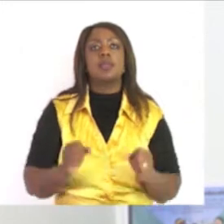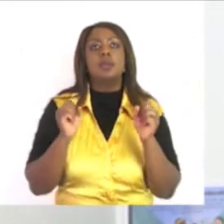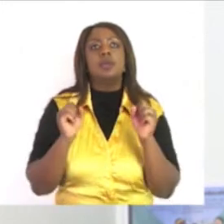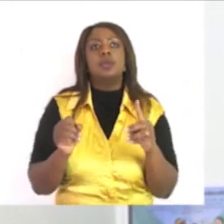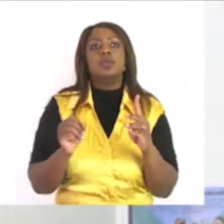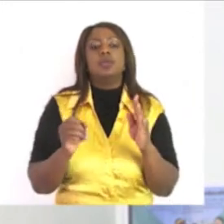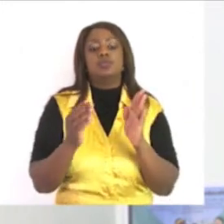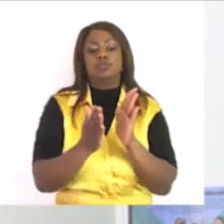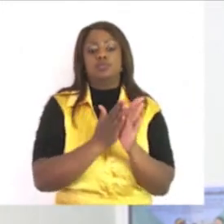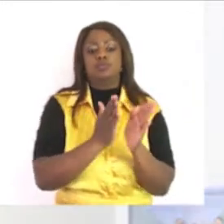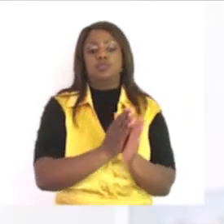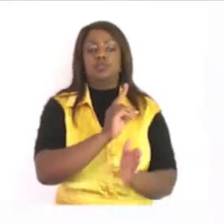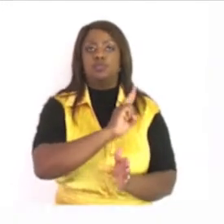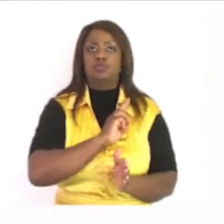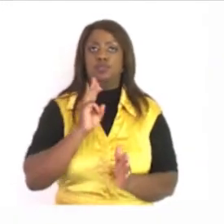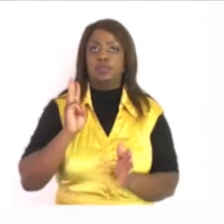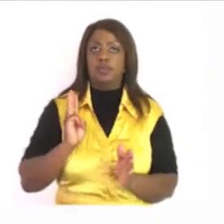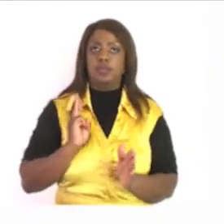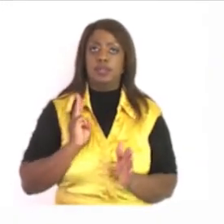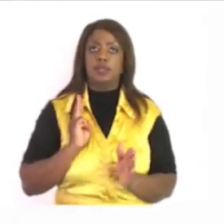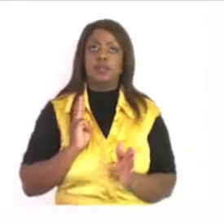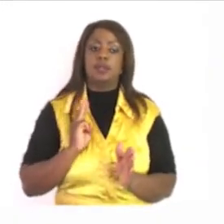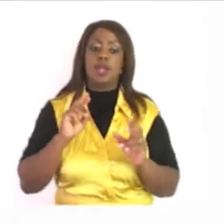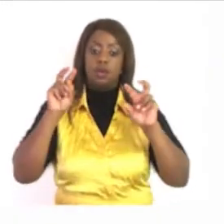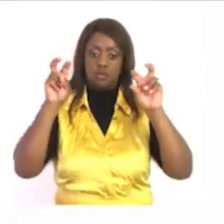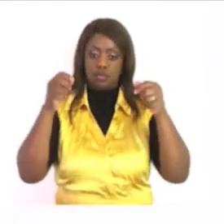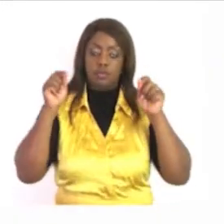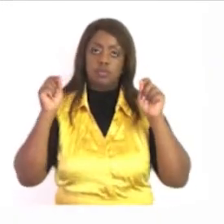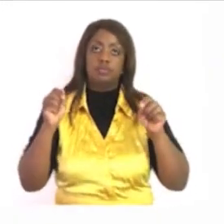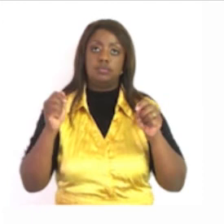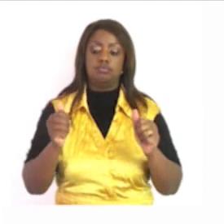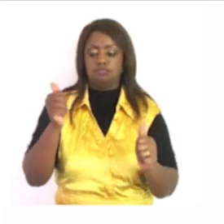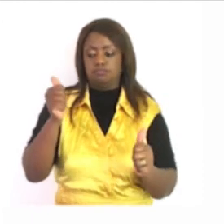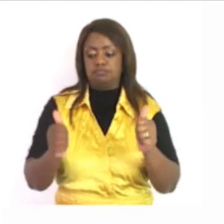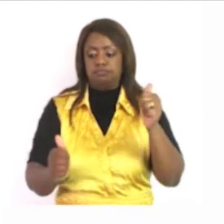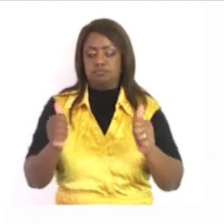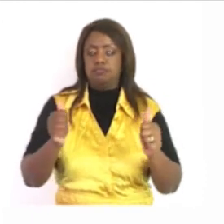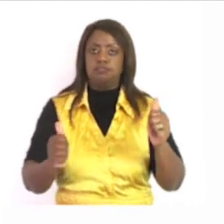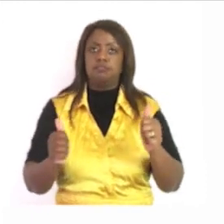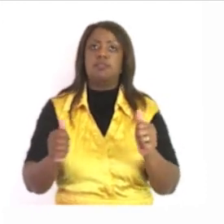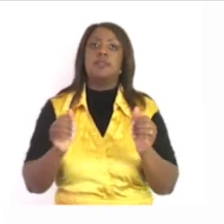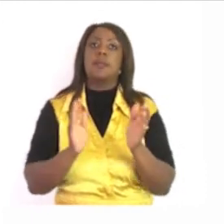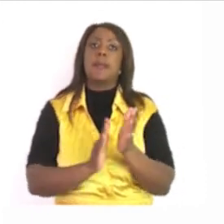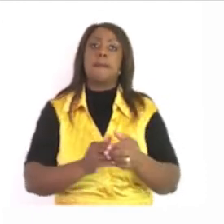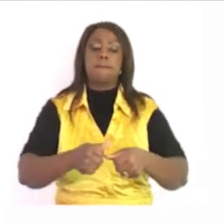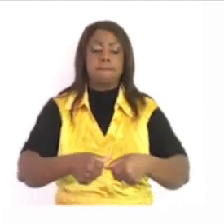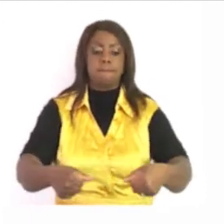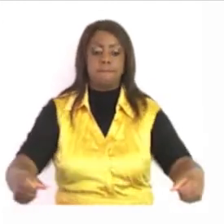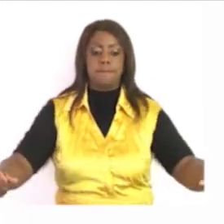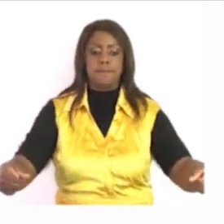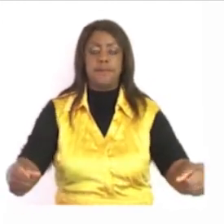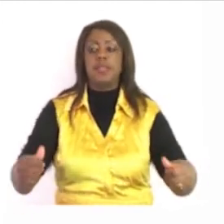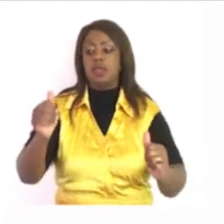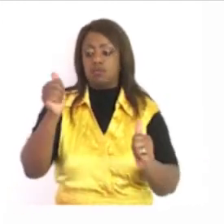Lesson on page 23. So that's where our notes for science are. Starting,